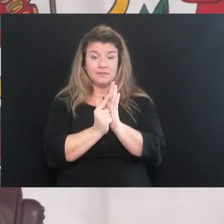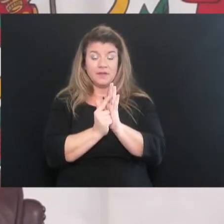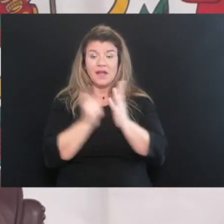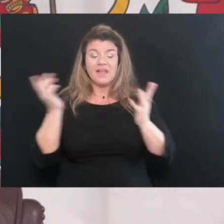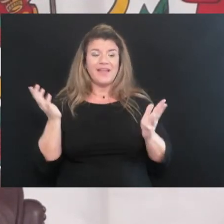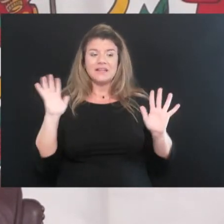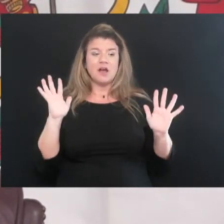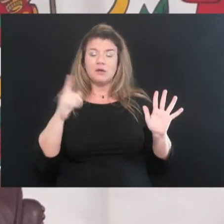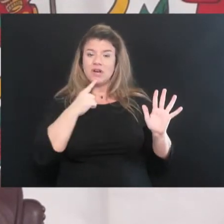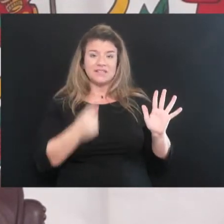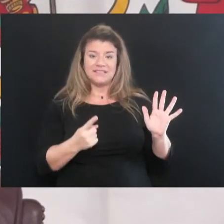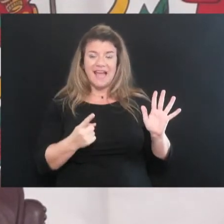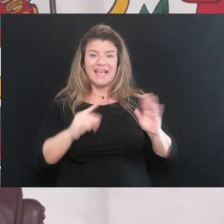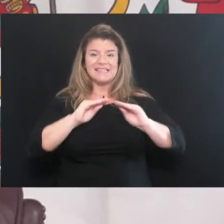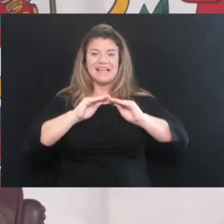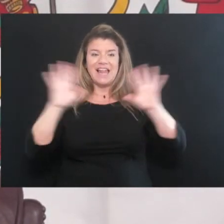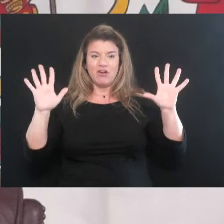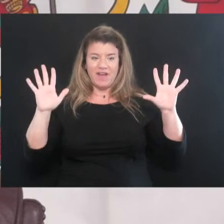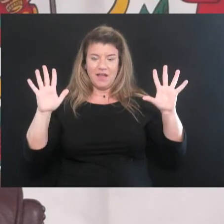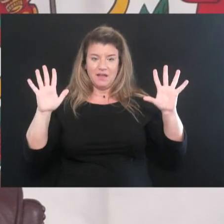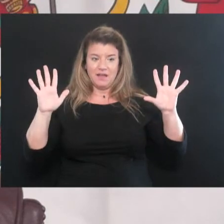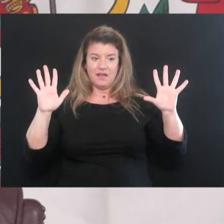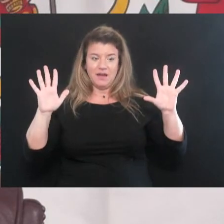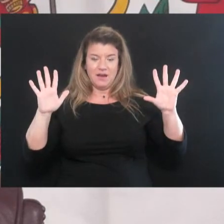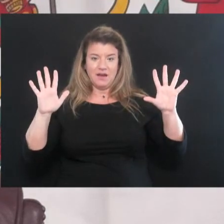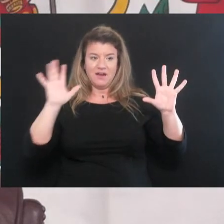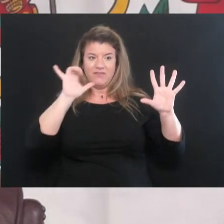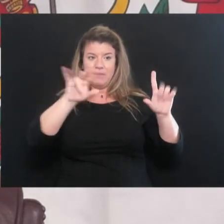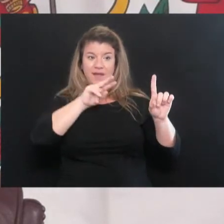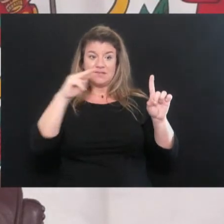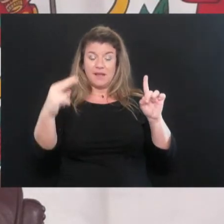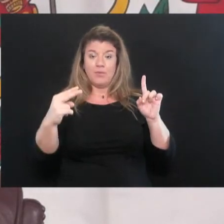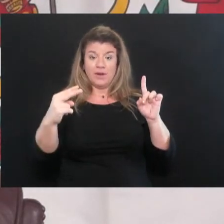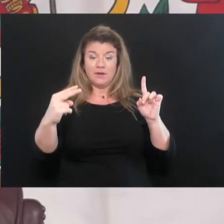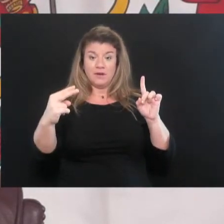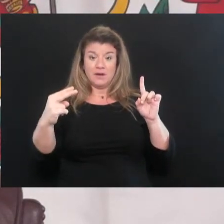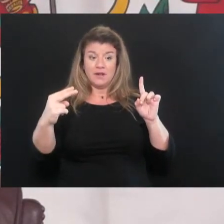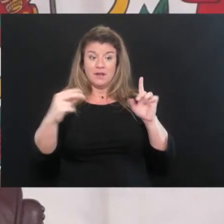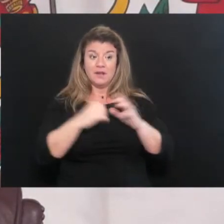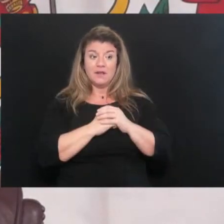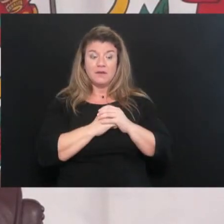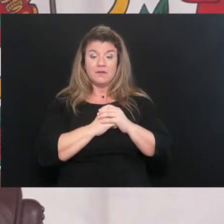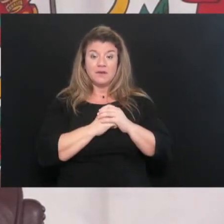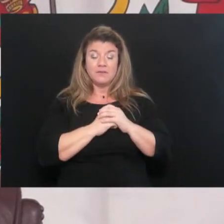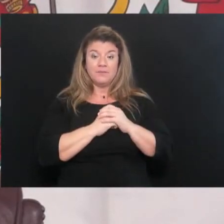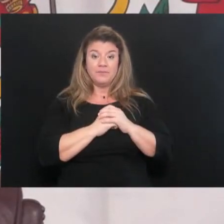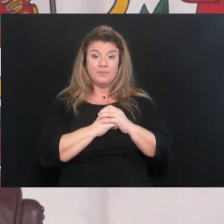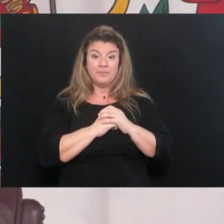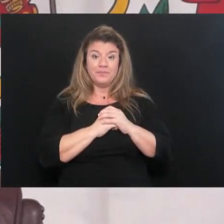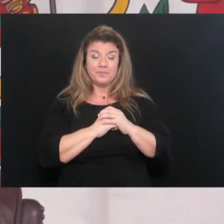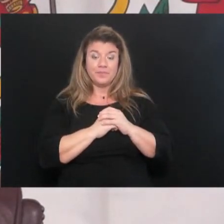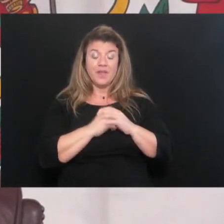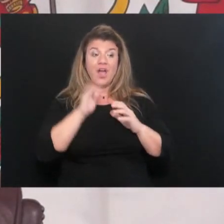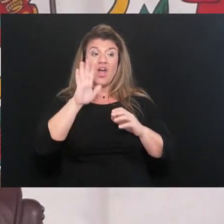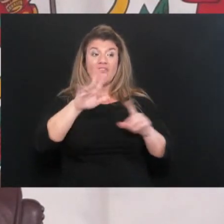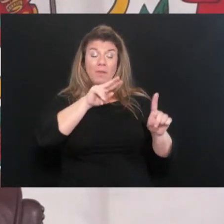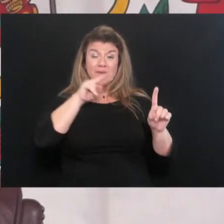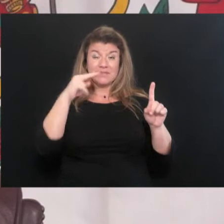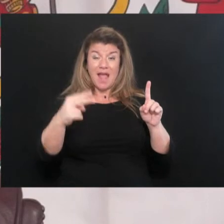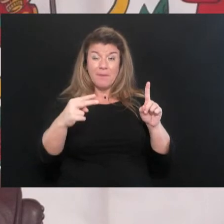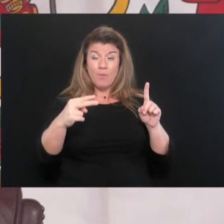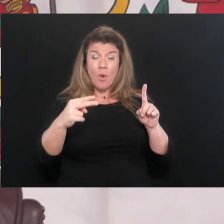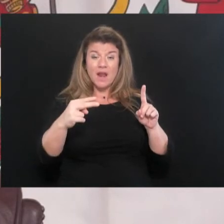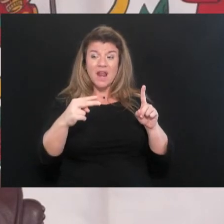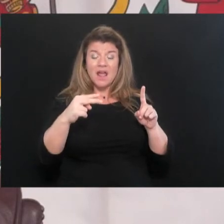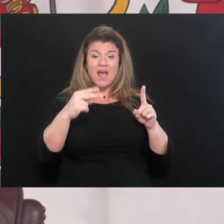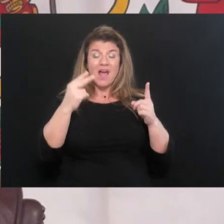I'm trying to do is just clarify from that standpoint. Now, from from the standpoint of